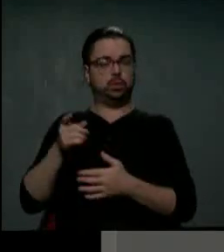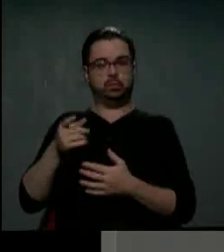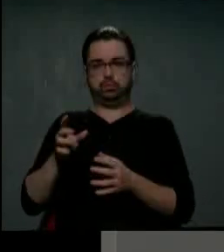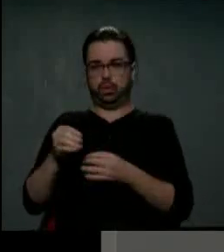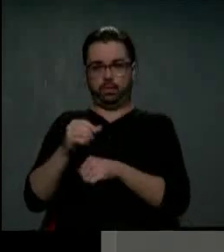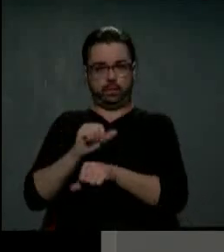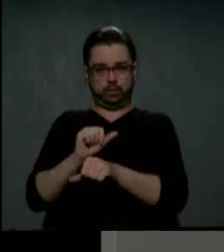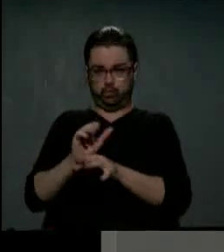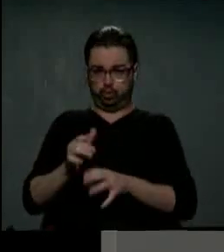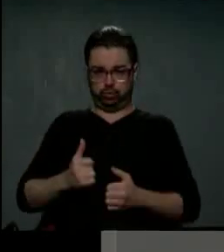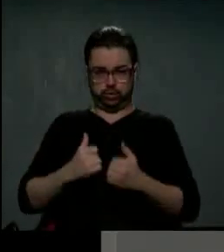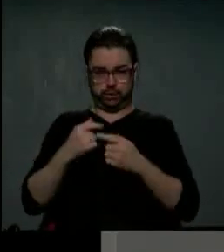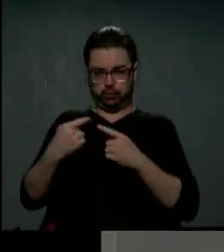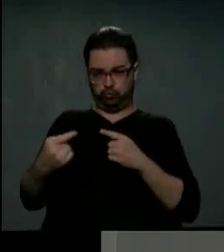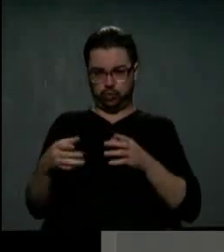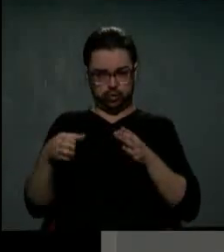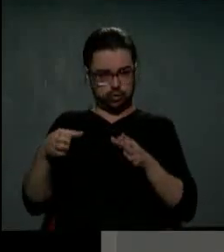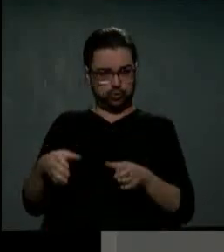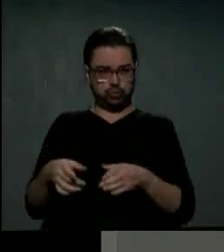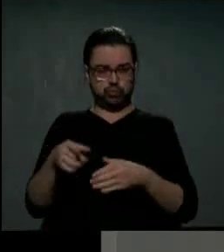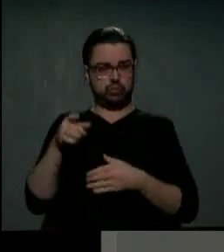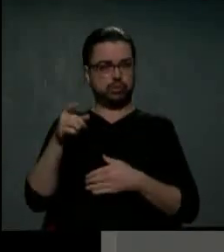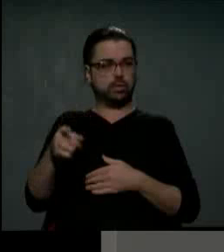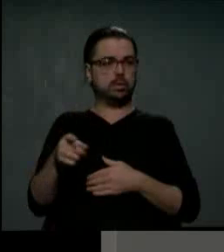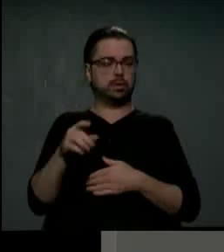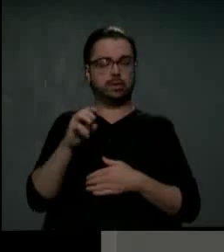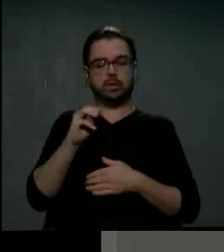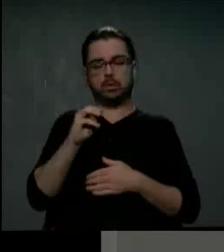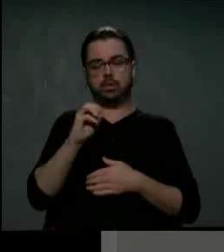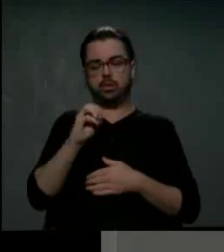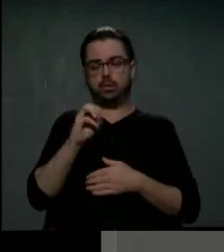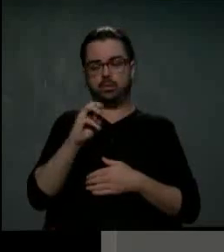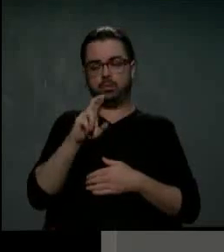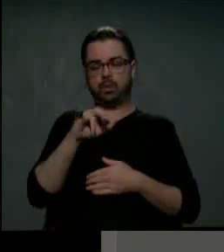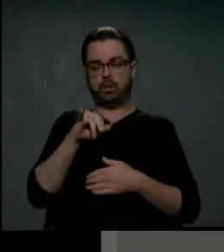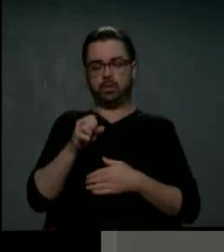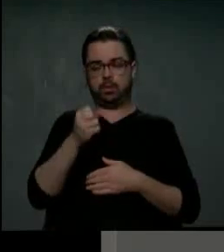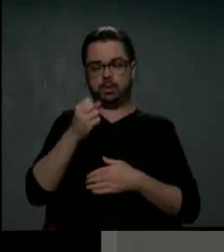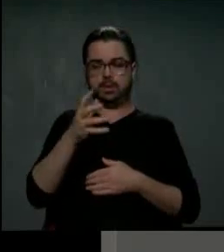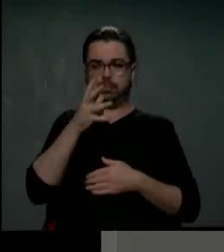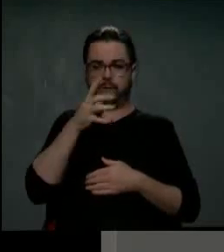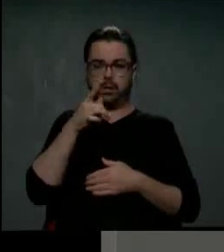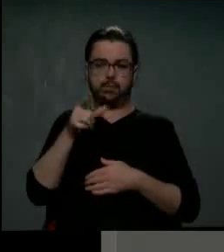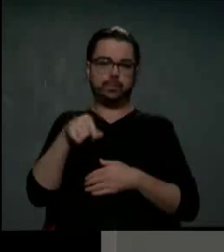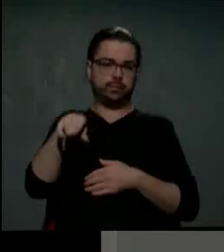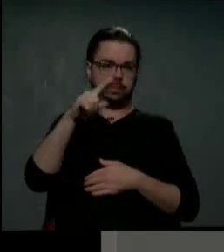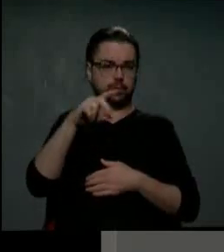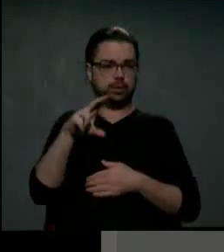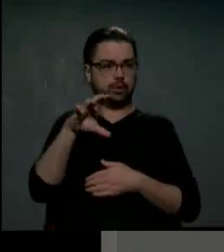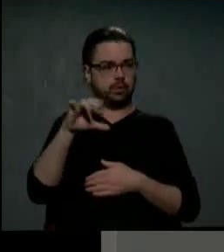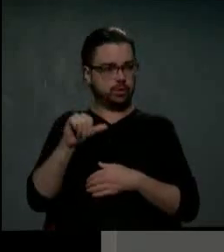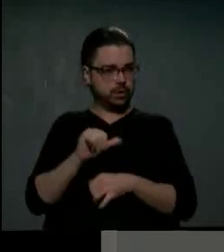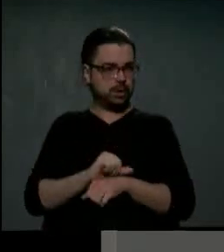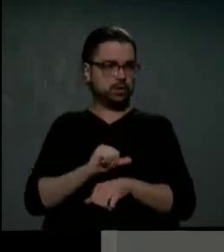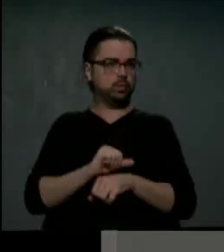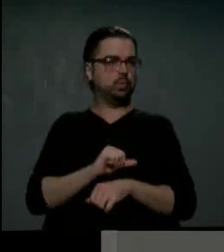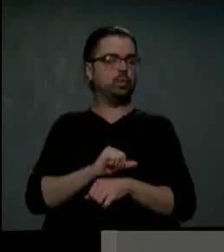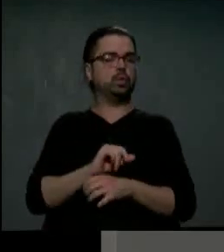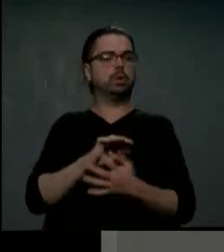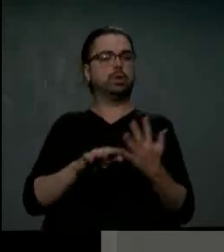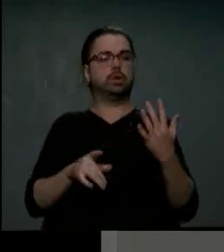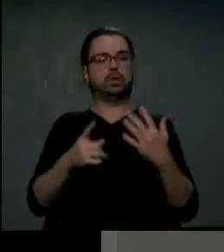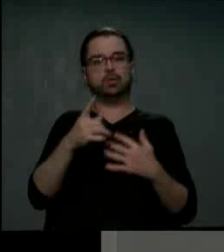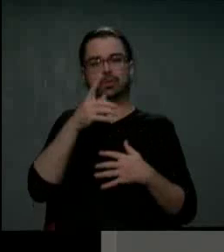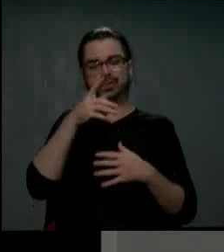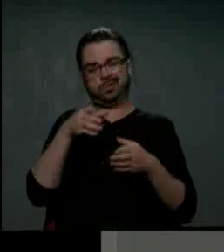worker. Across the street is Omari's mom, who works and is at UCA. And down the corner, there's a lady who's